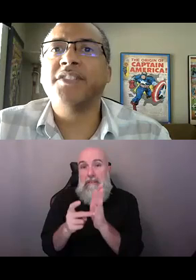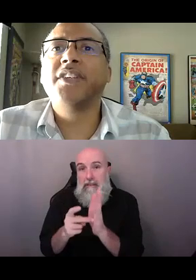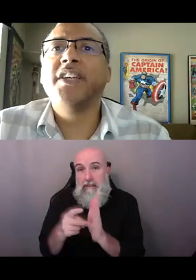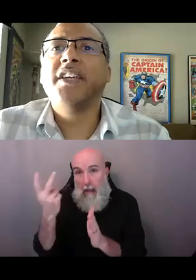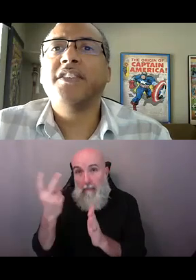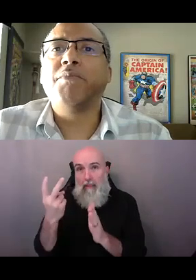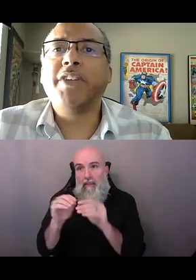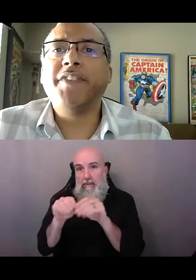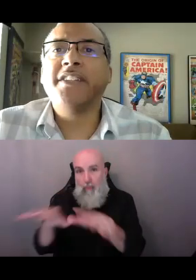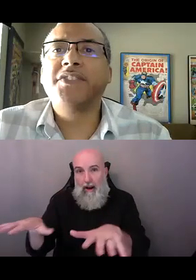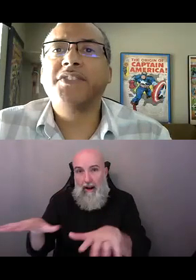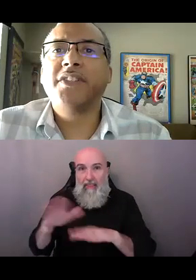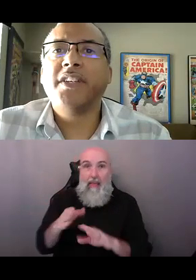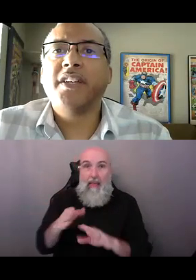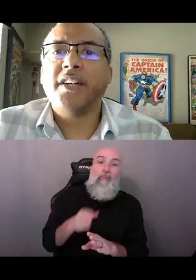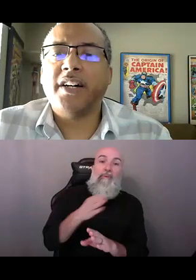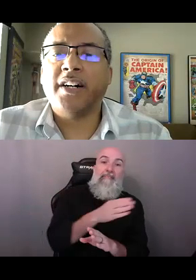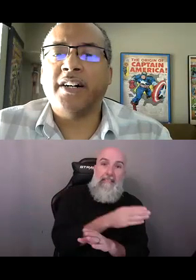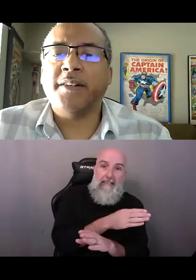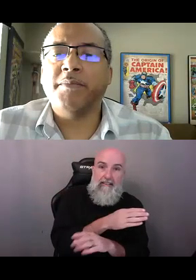contagious as the previous